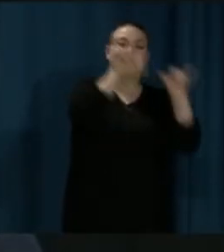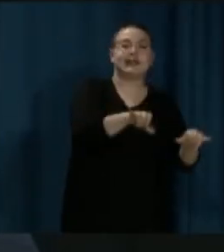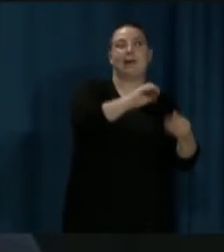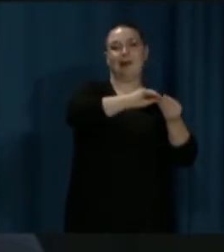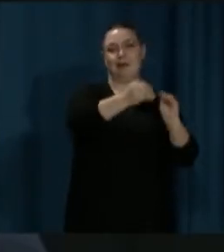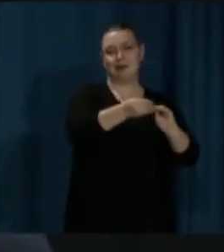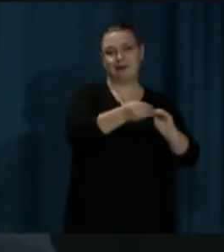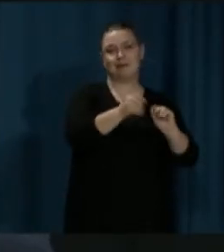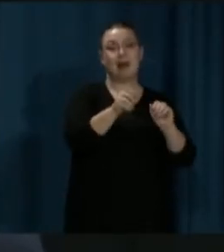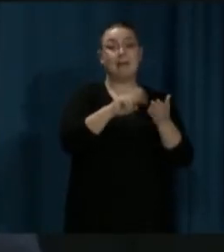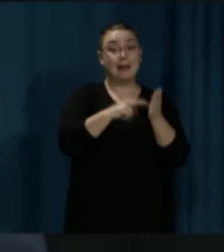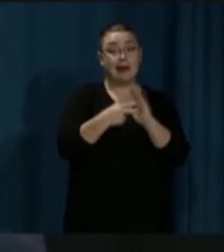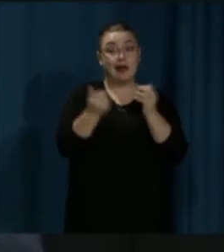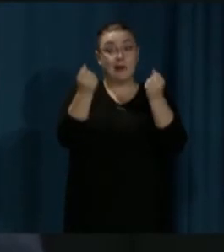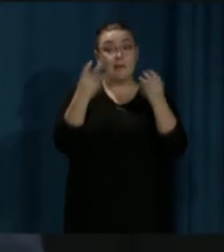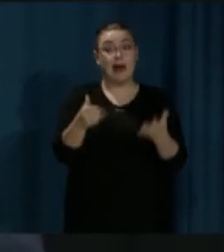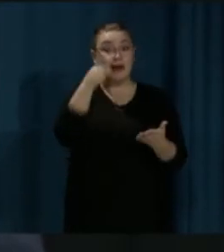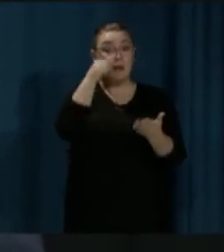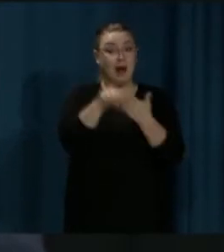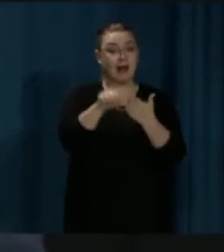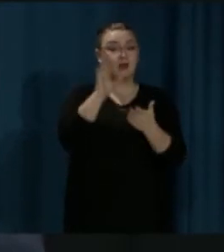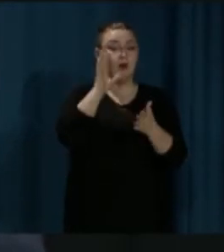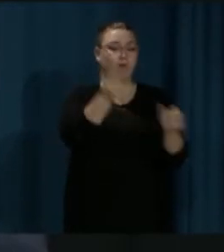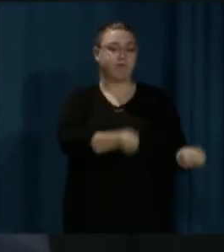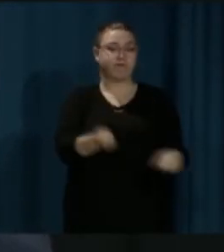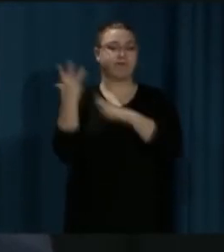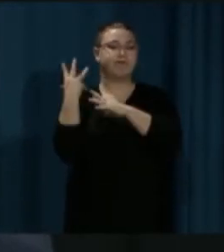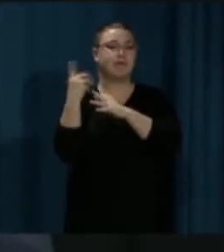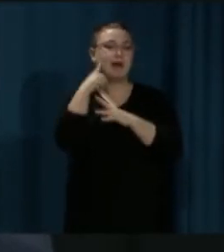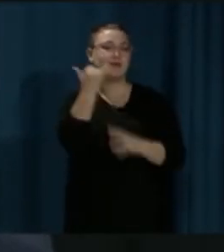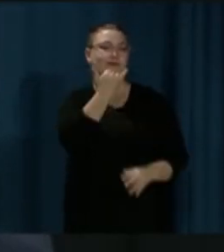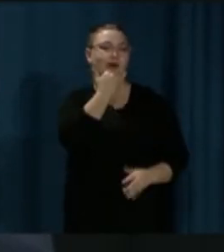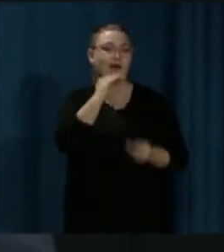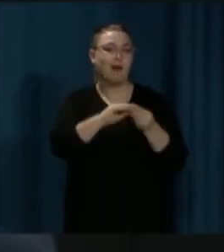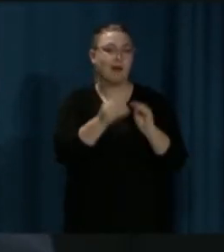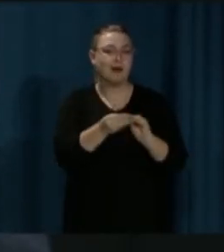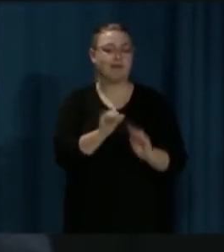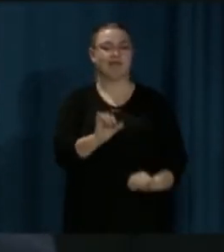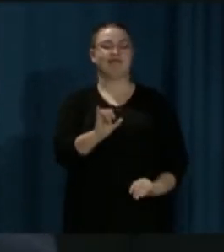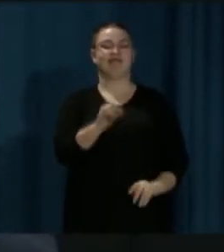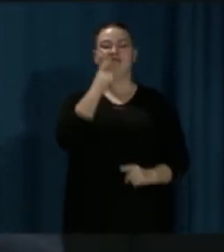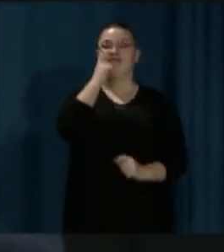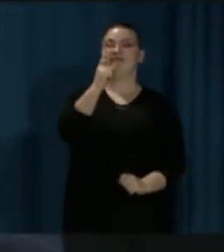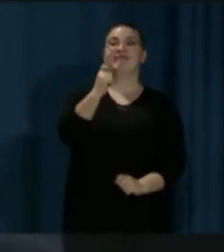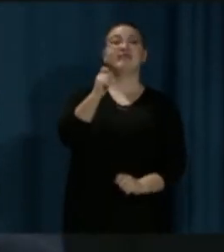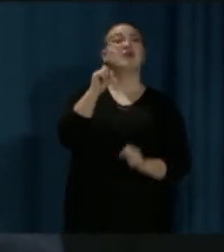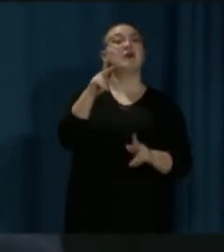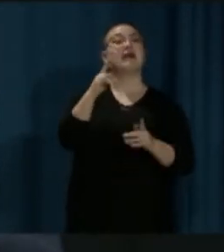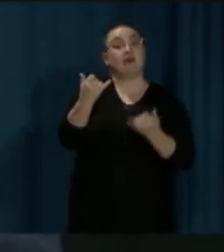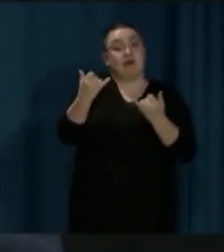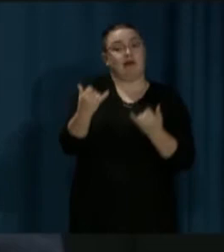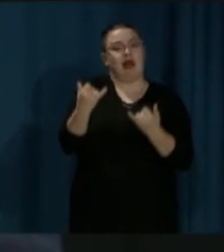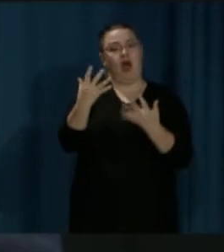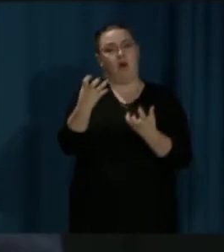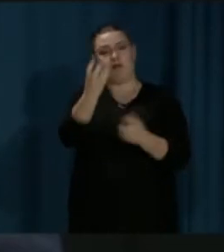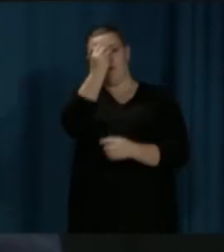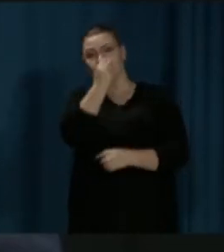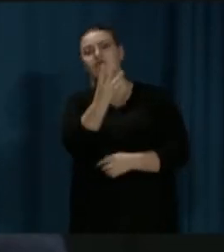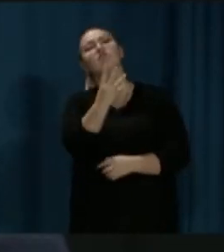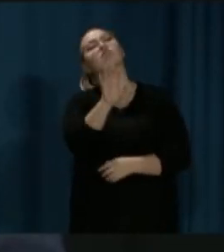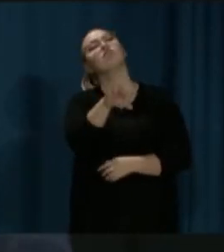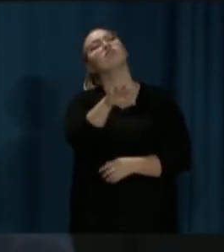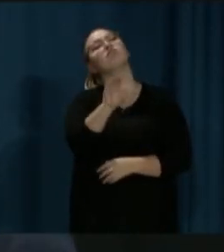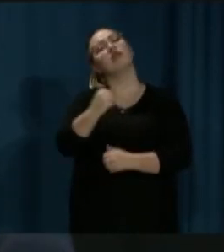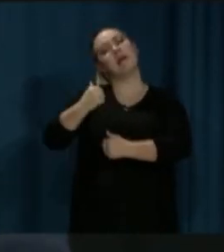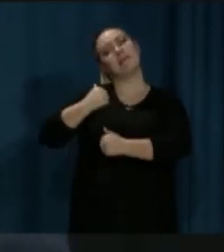the other thing we haven't talked about is military vote. And I'm going to throw a curveball at you. So do you know much about the military vote and what their options would be?